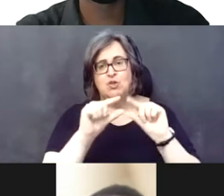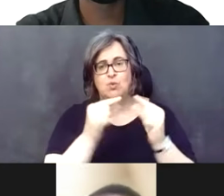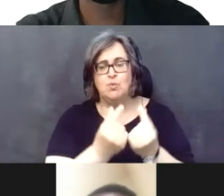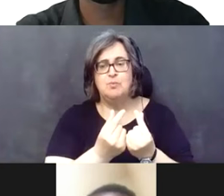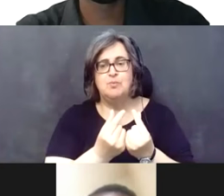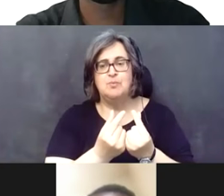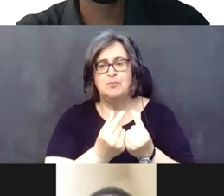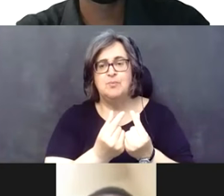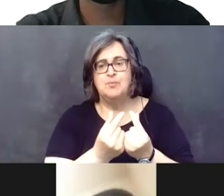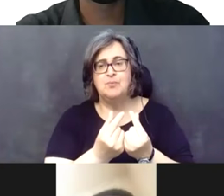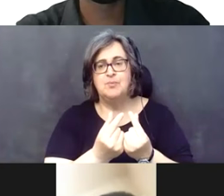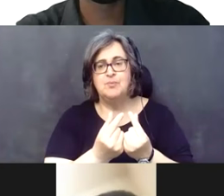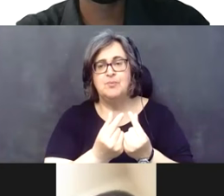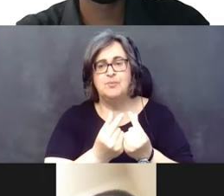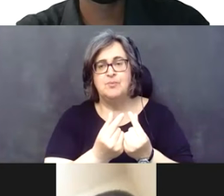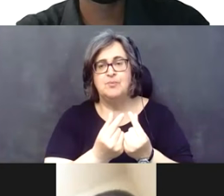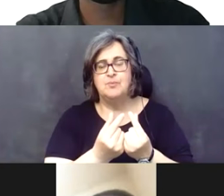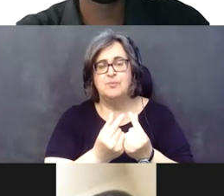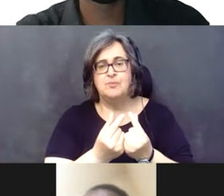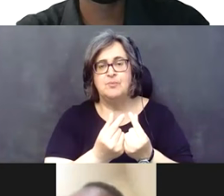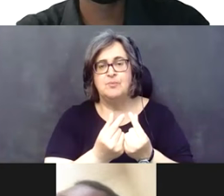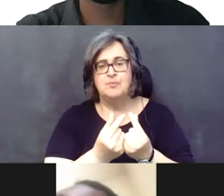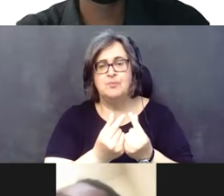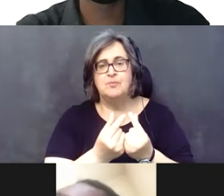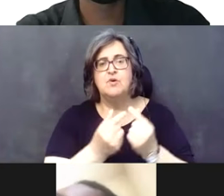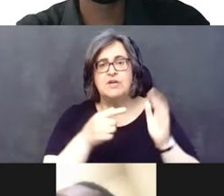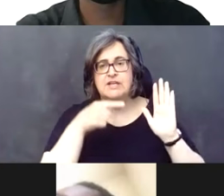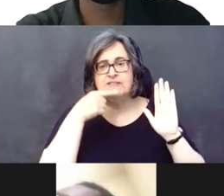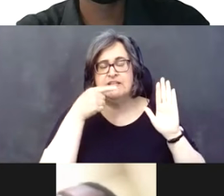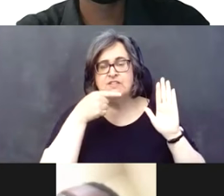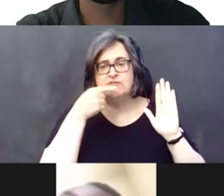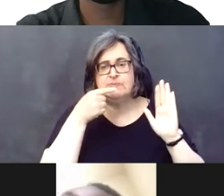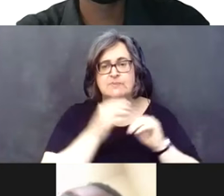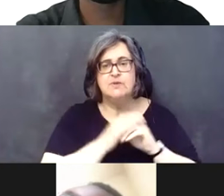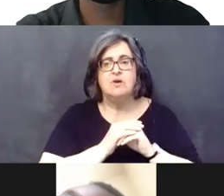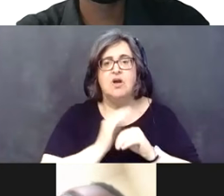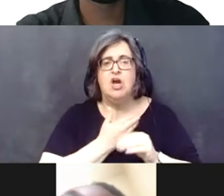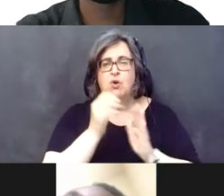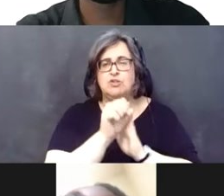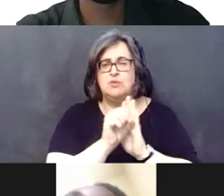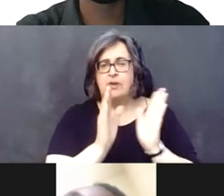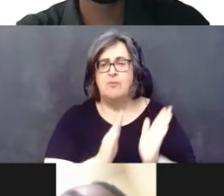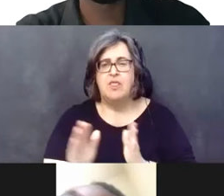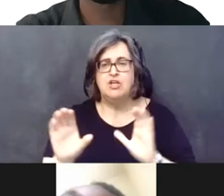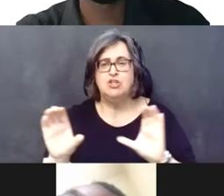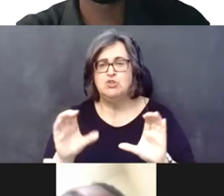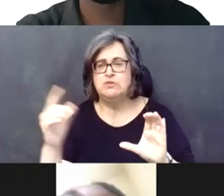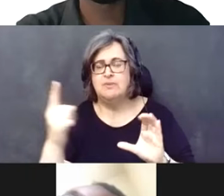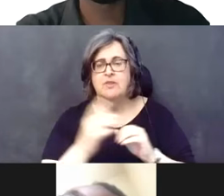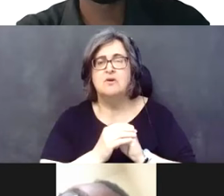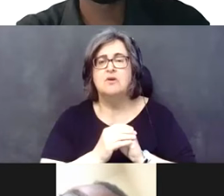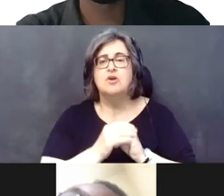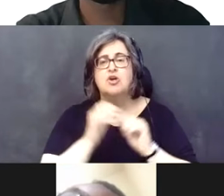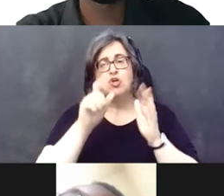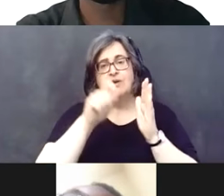has put in testimony. Our state was gonna do something like this where you could